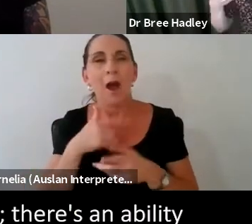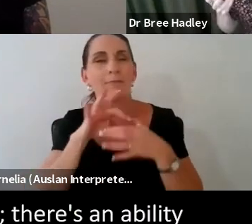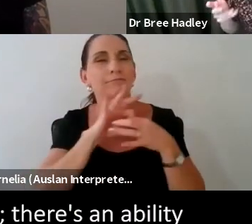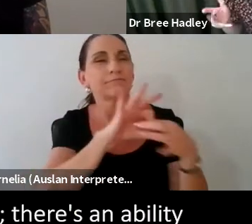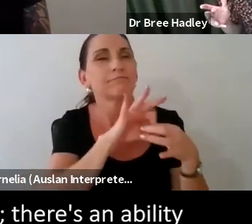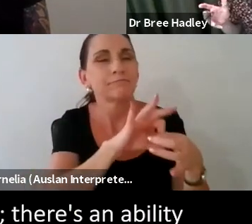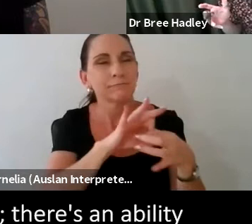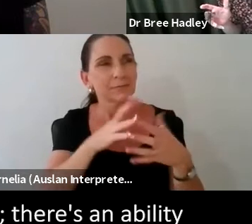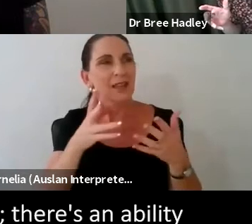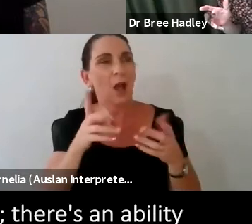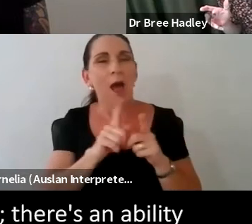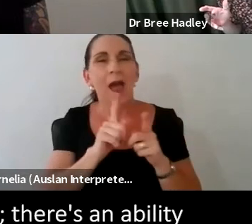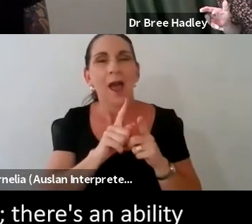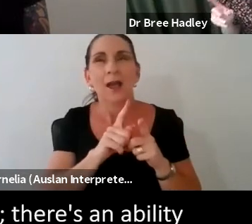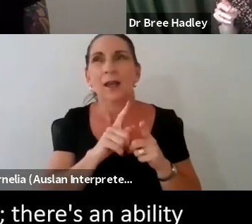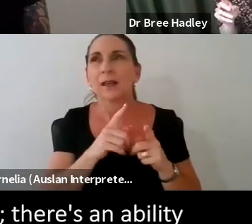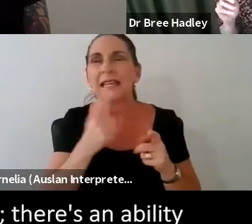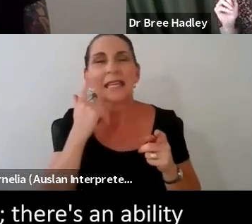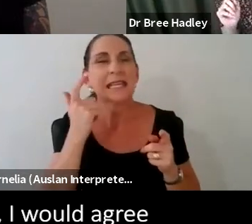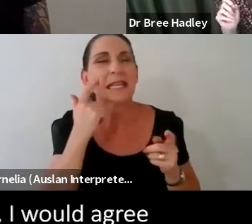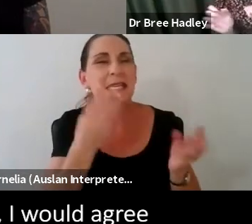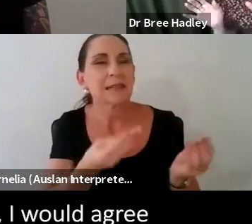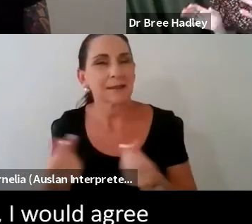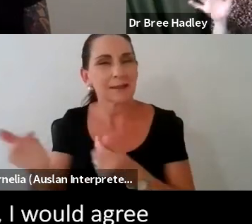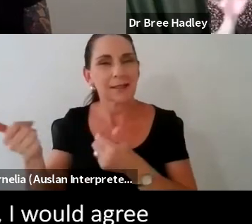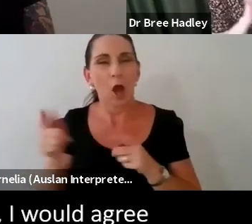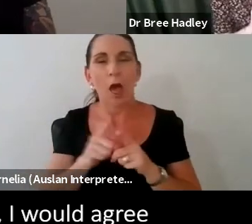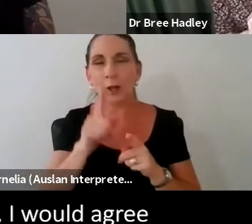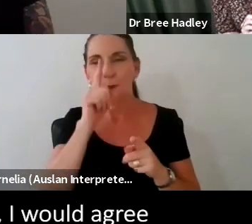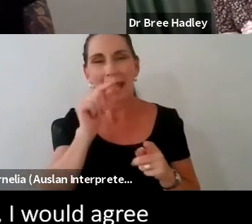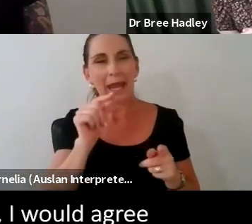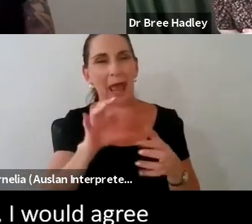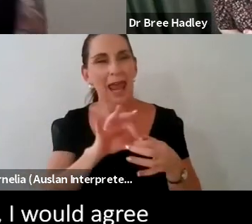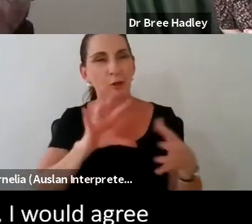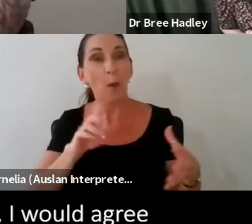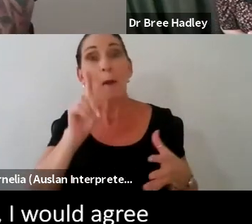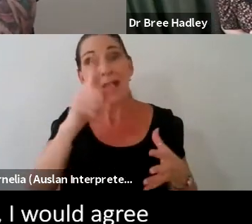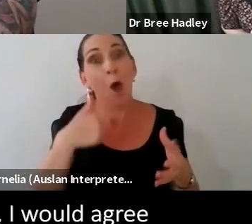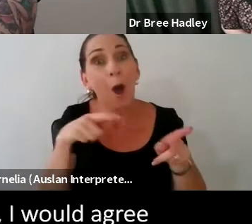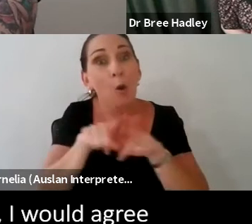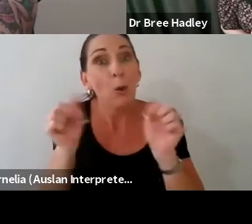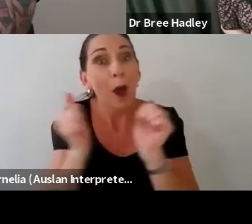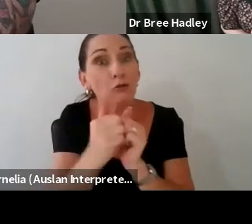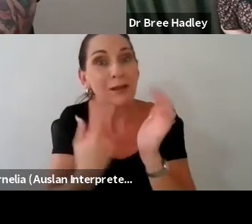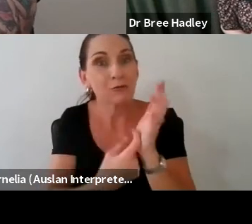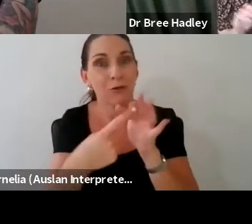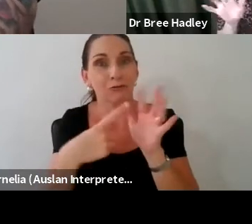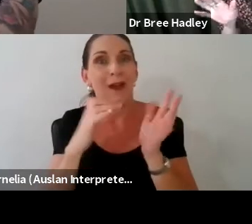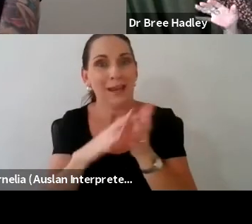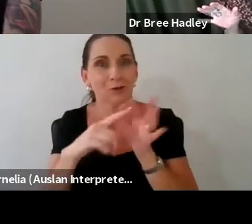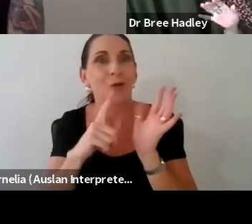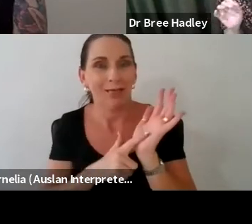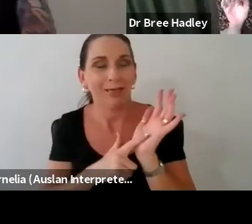There's an ability to let go there sometimes. Although, as I said, I would agree with Racheal that not all of them.